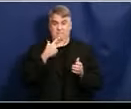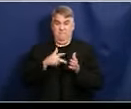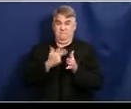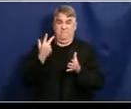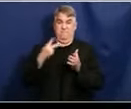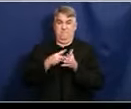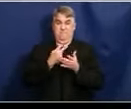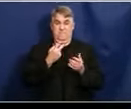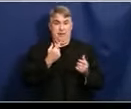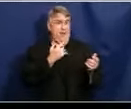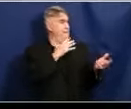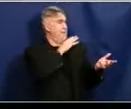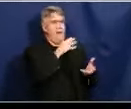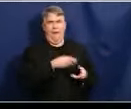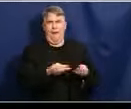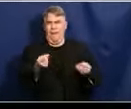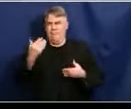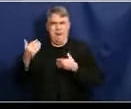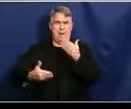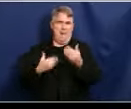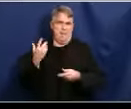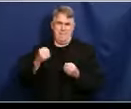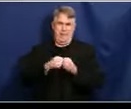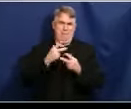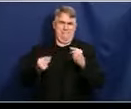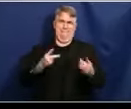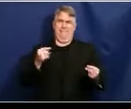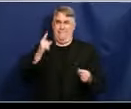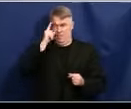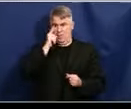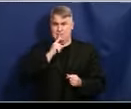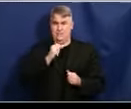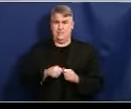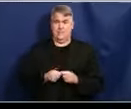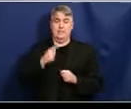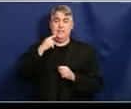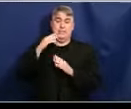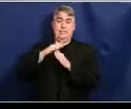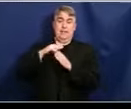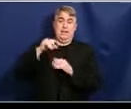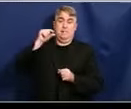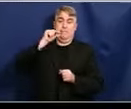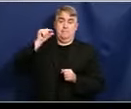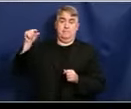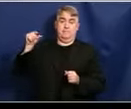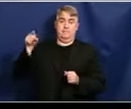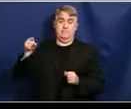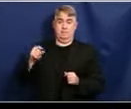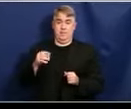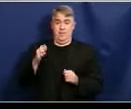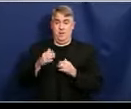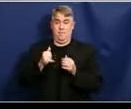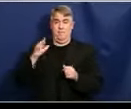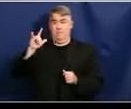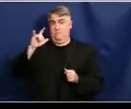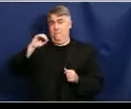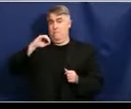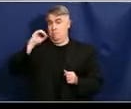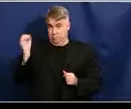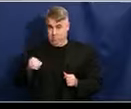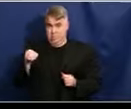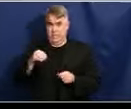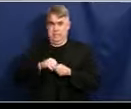that comes. And again, on the top there, San Diego County residents vaccinated, almost 25%. That's great. And then those